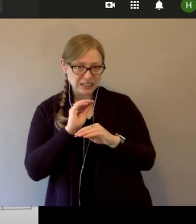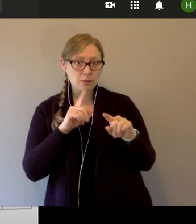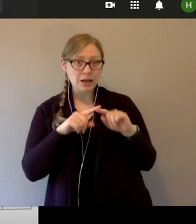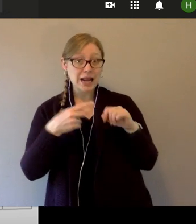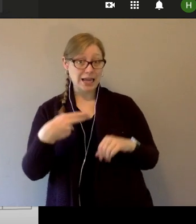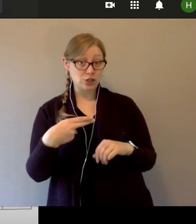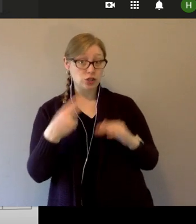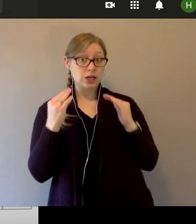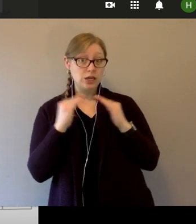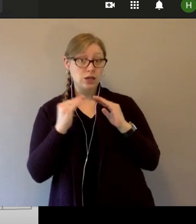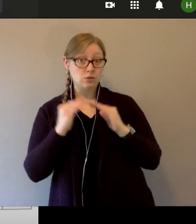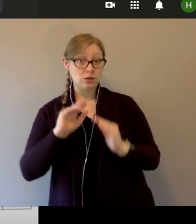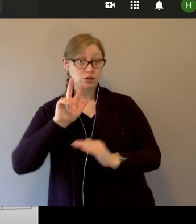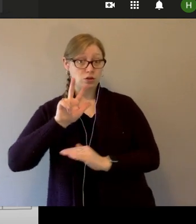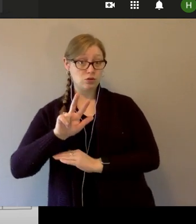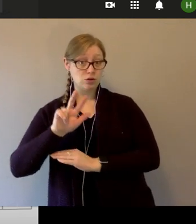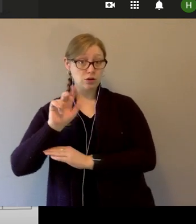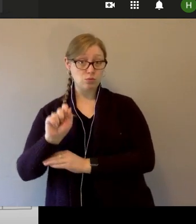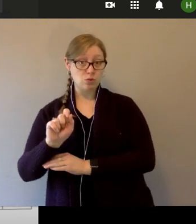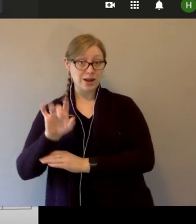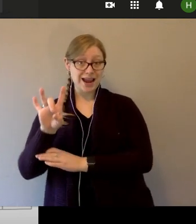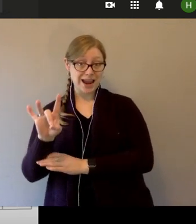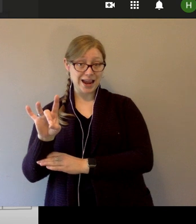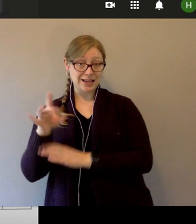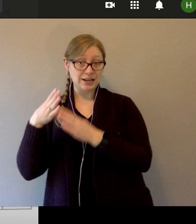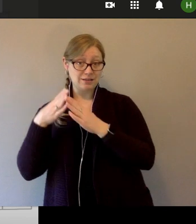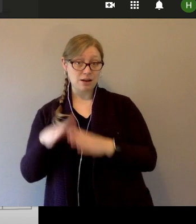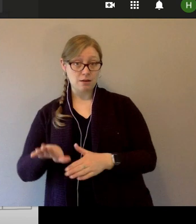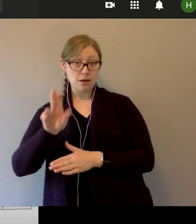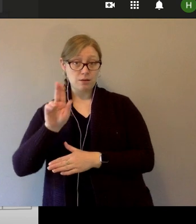equal to 3.8 divided by